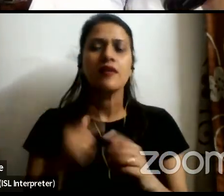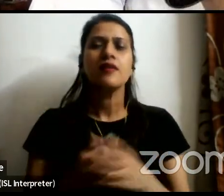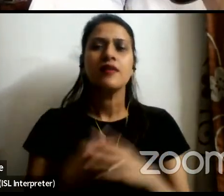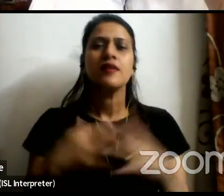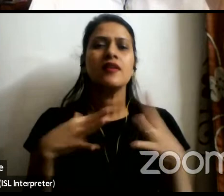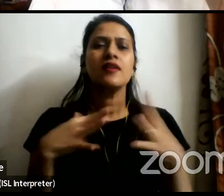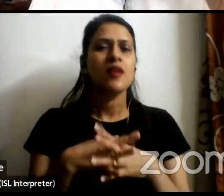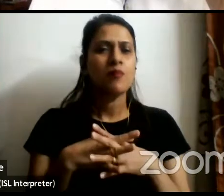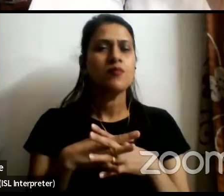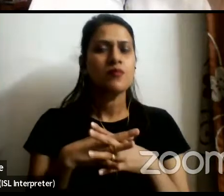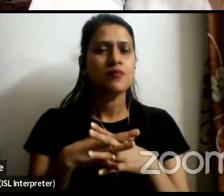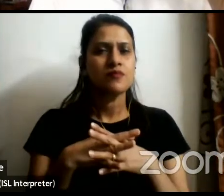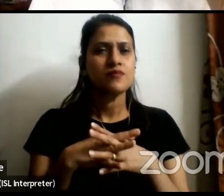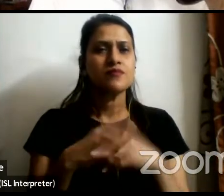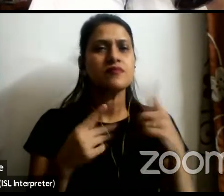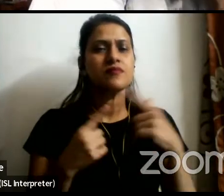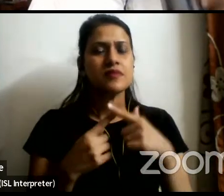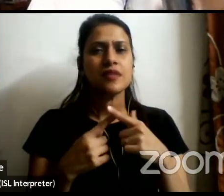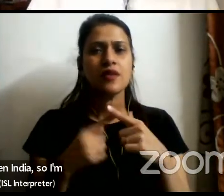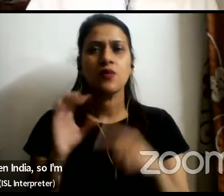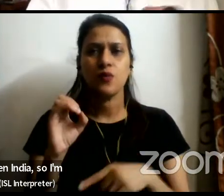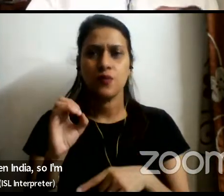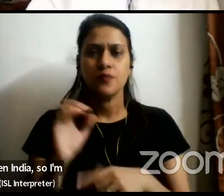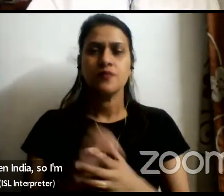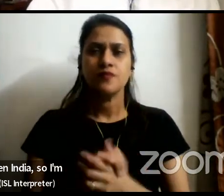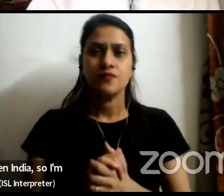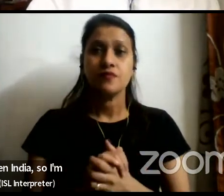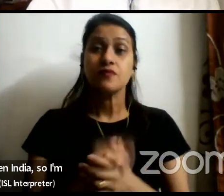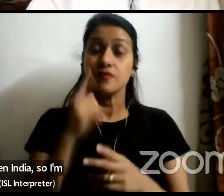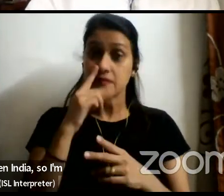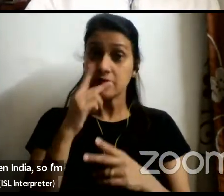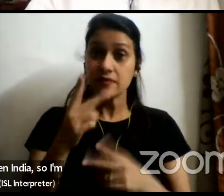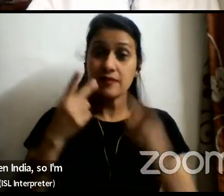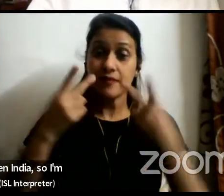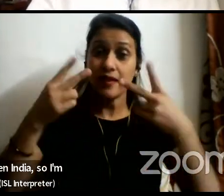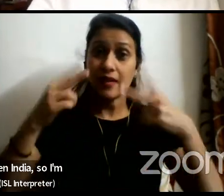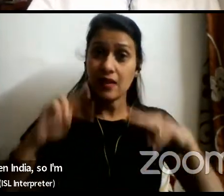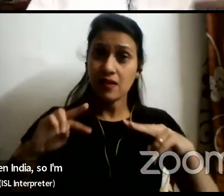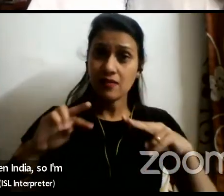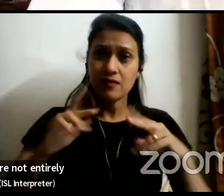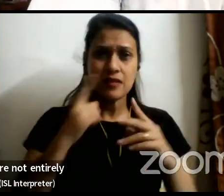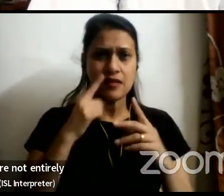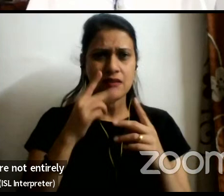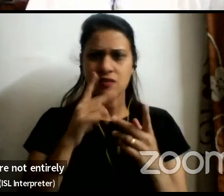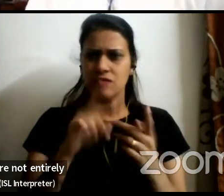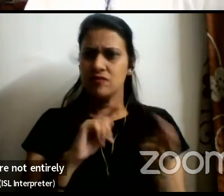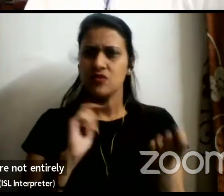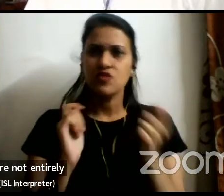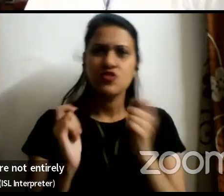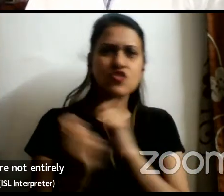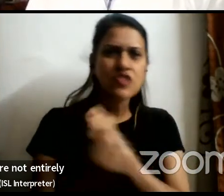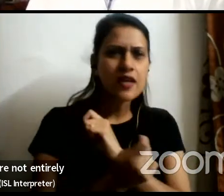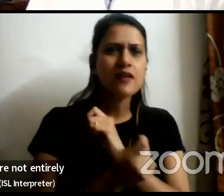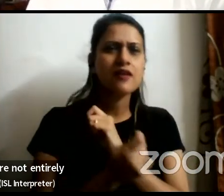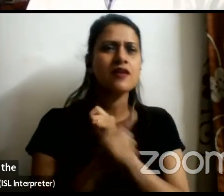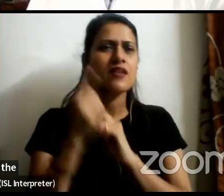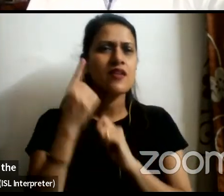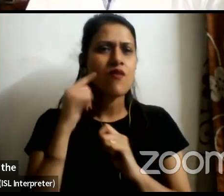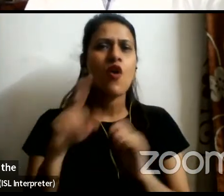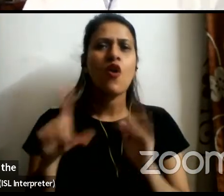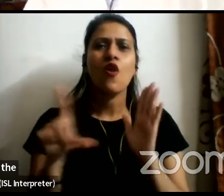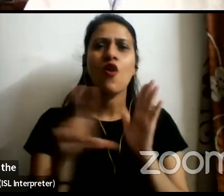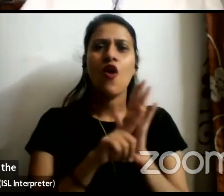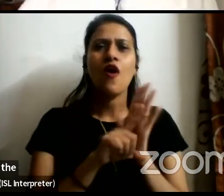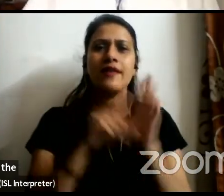So, Amber, when you look at transplants that are not entirely motivated for the law itself, but